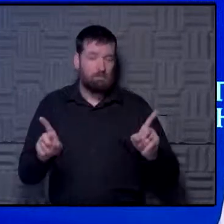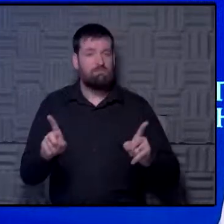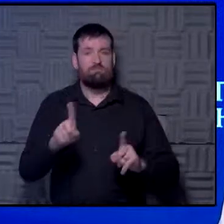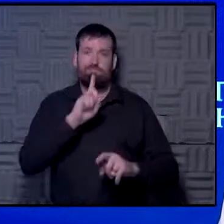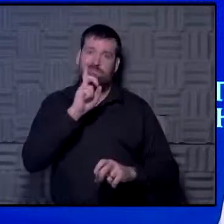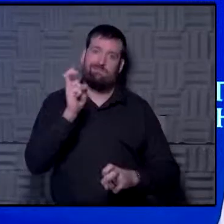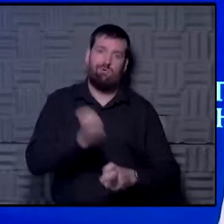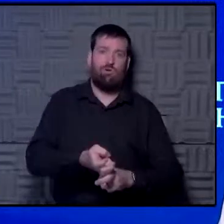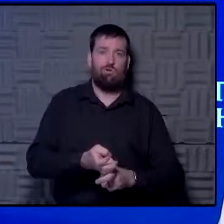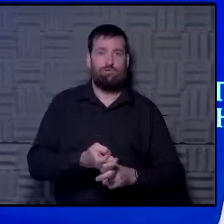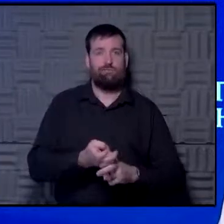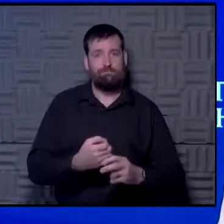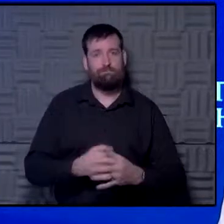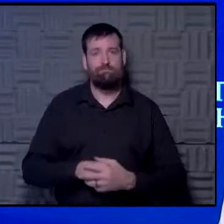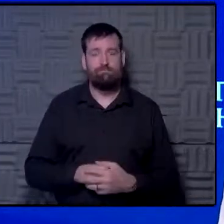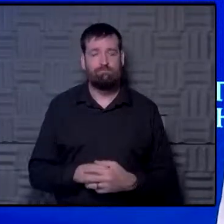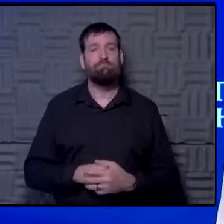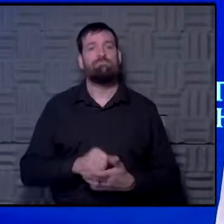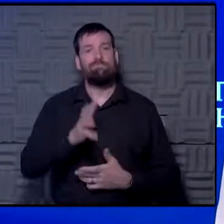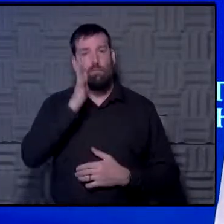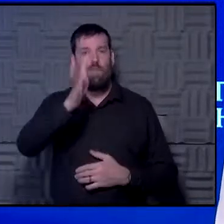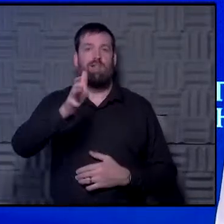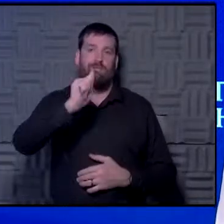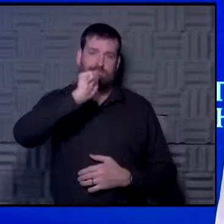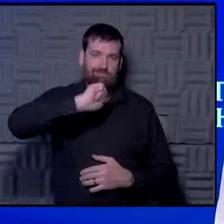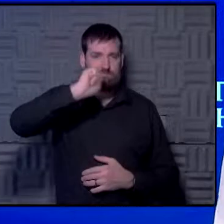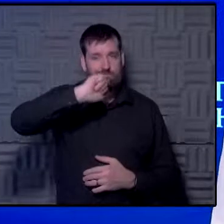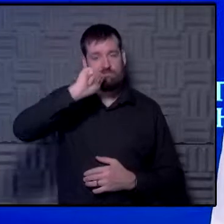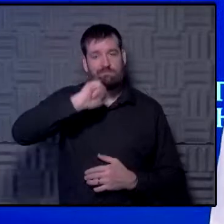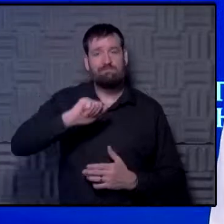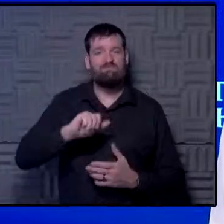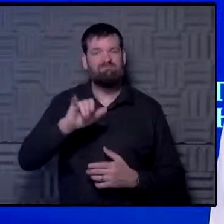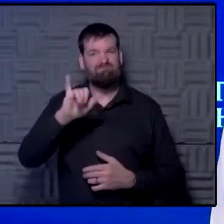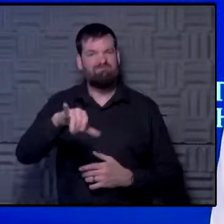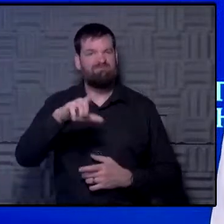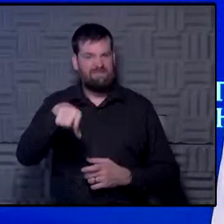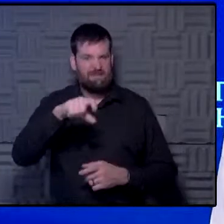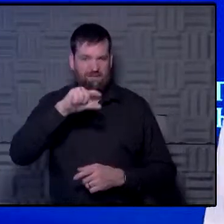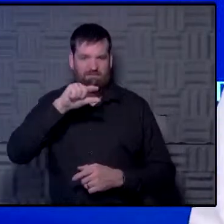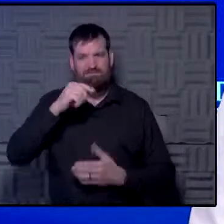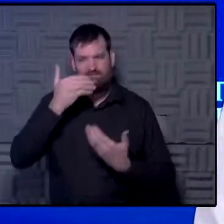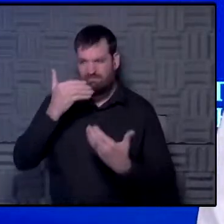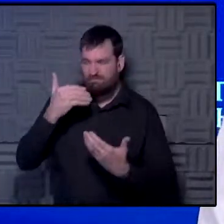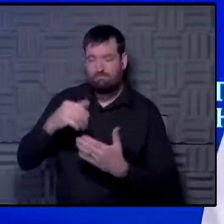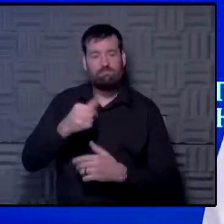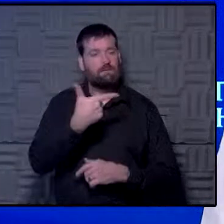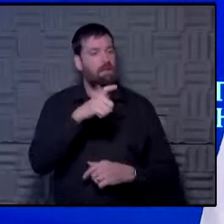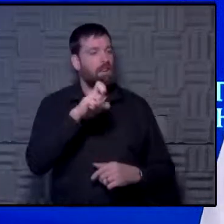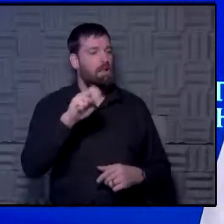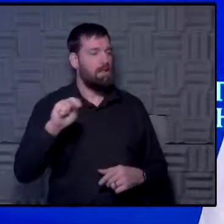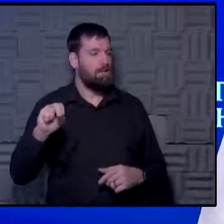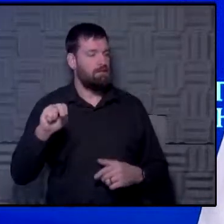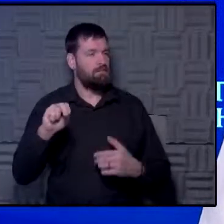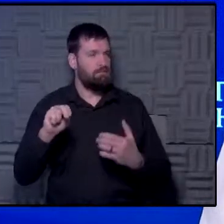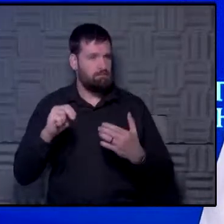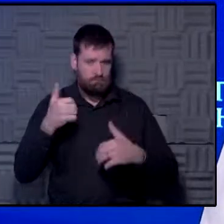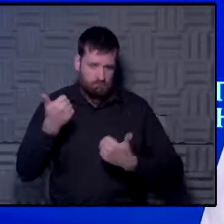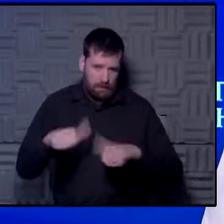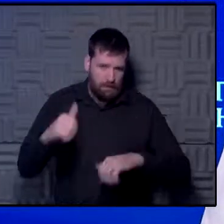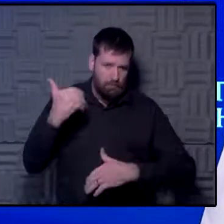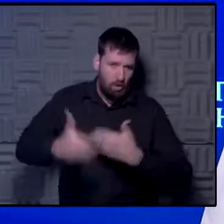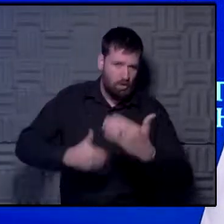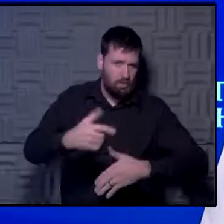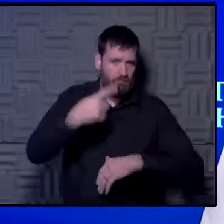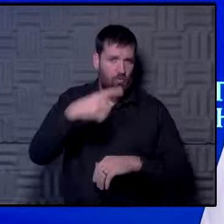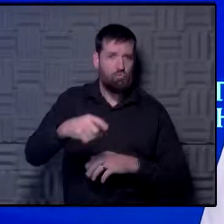really hard, we're going to get through this, and I think that's something we can be thankful for. Glenn is asking, is there any progress on